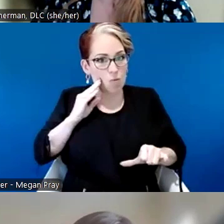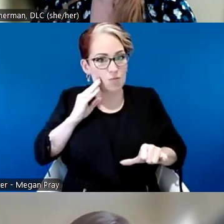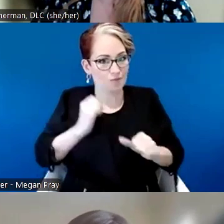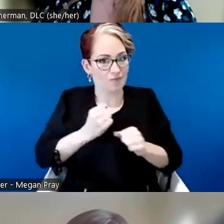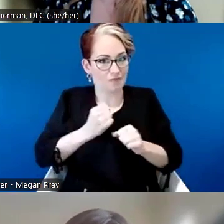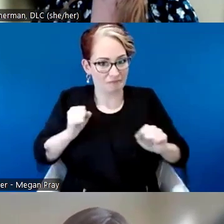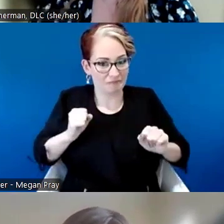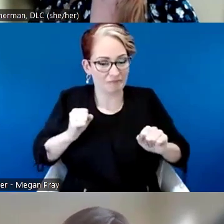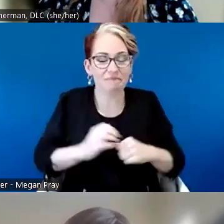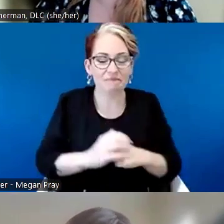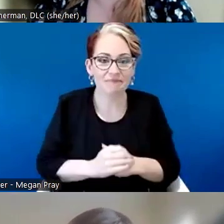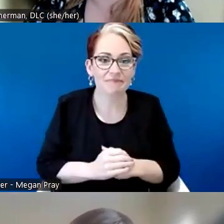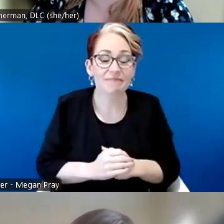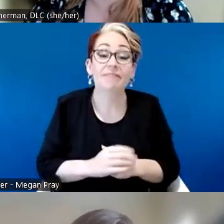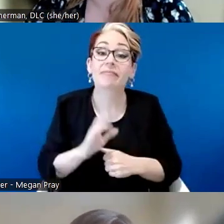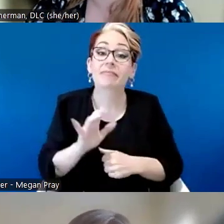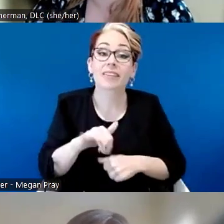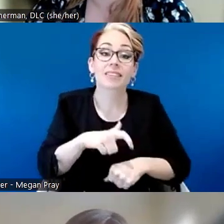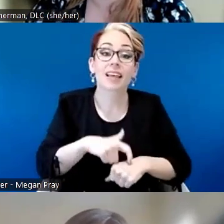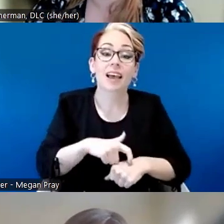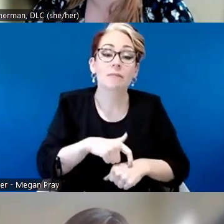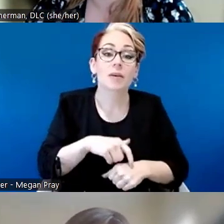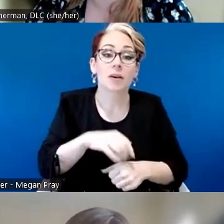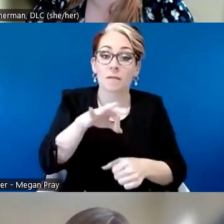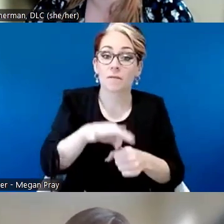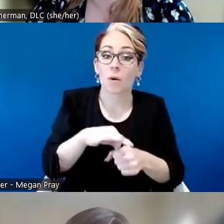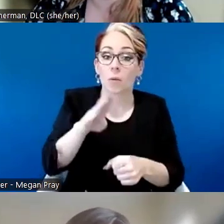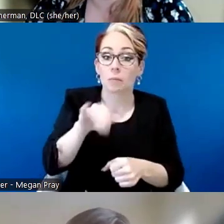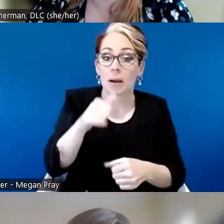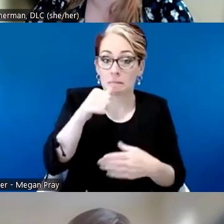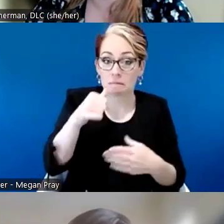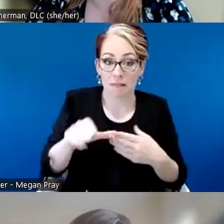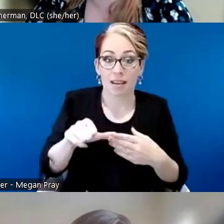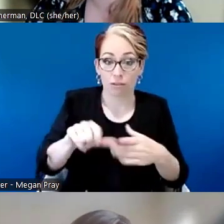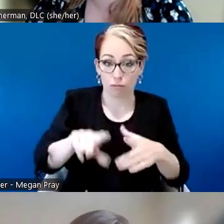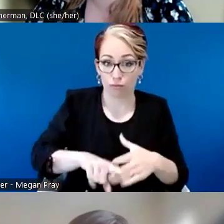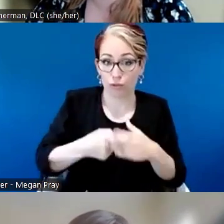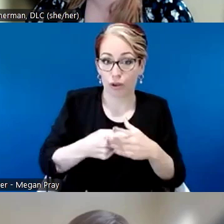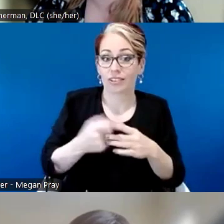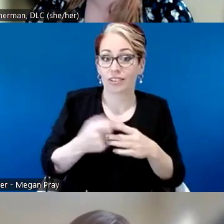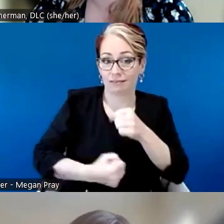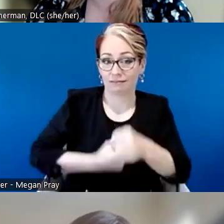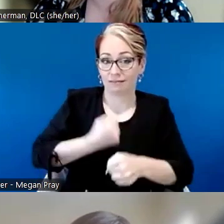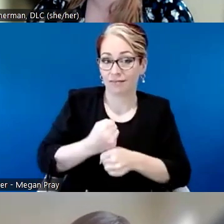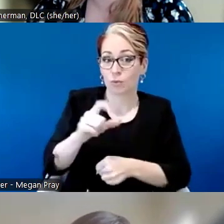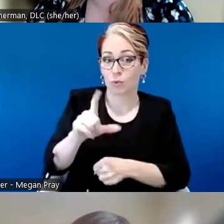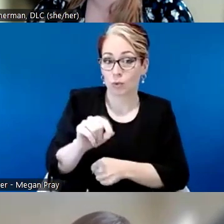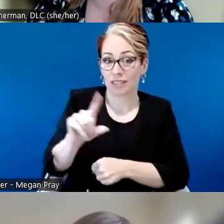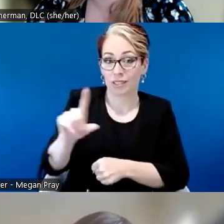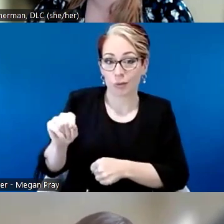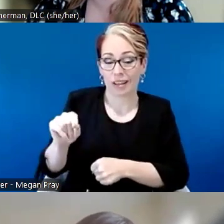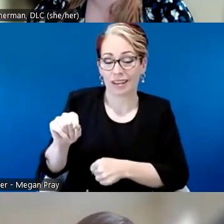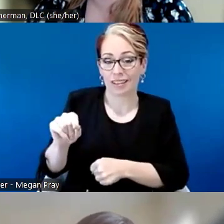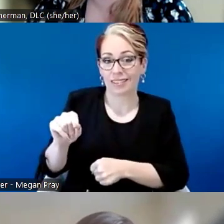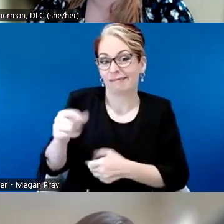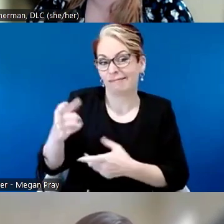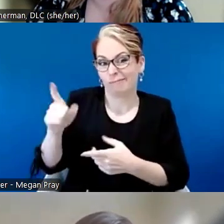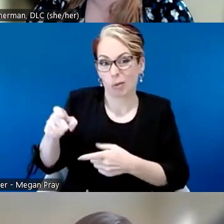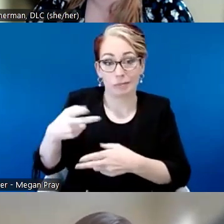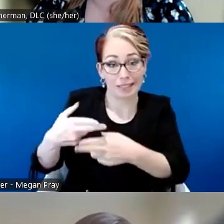the time that vote by mail was enacted in 2020 as part of a temporary Massachusetts